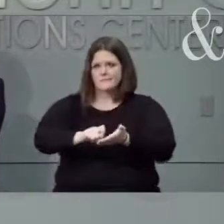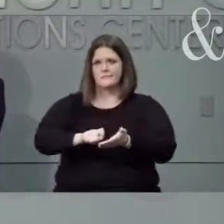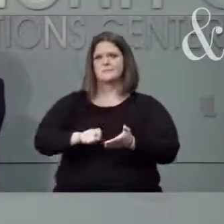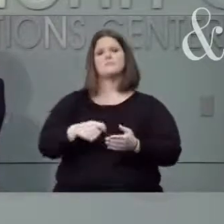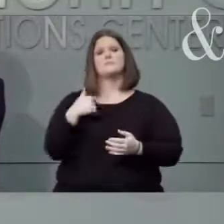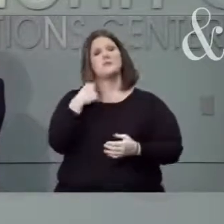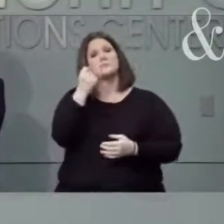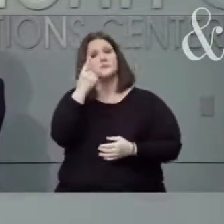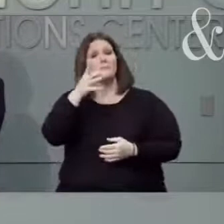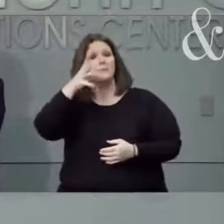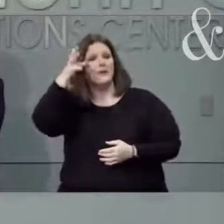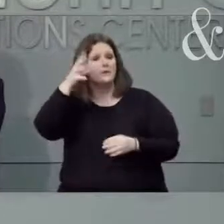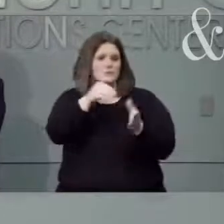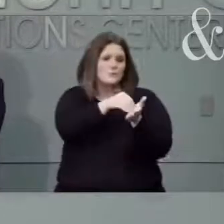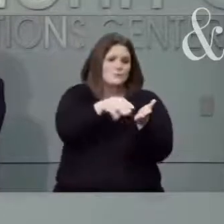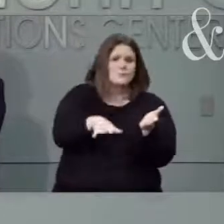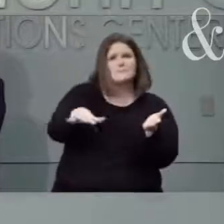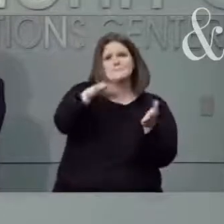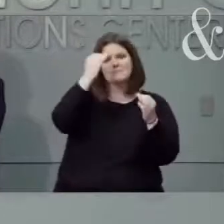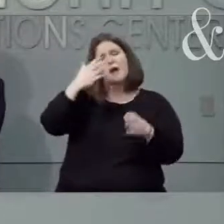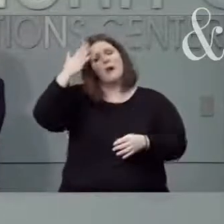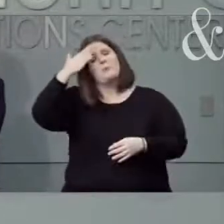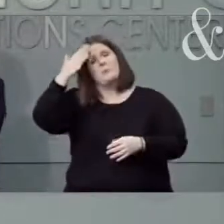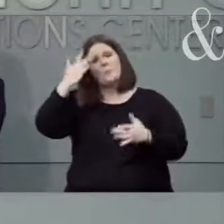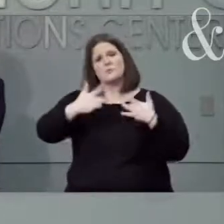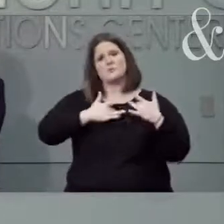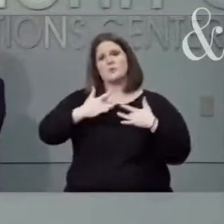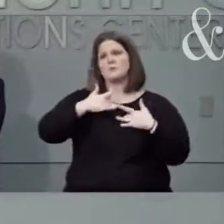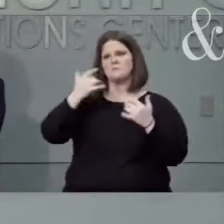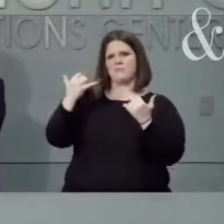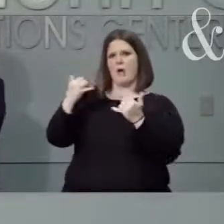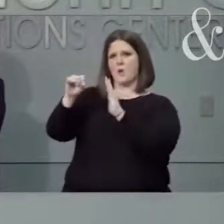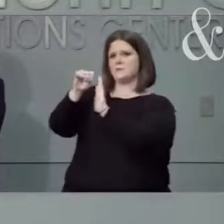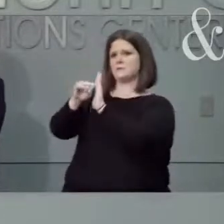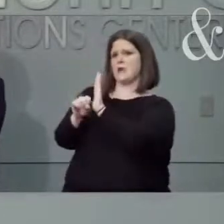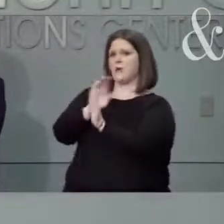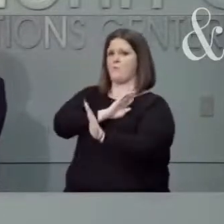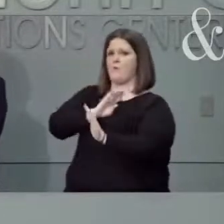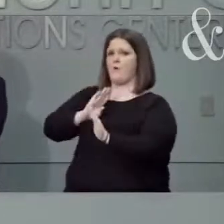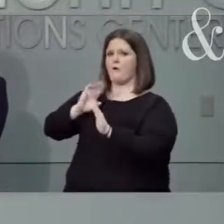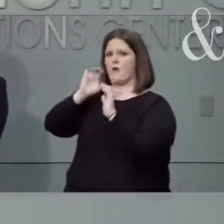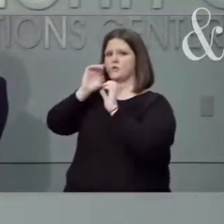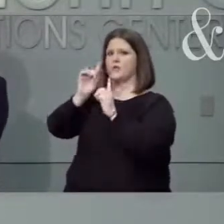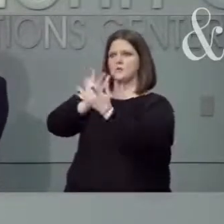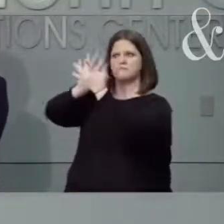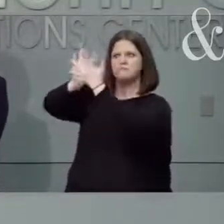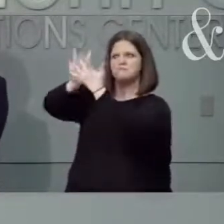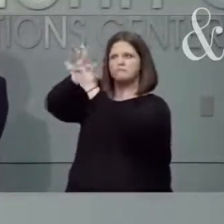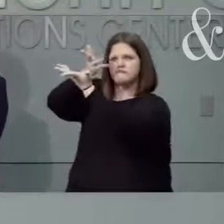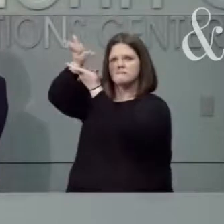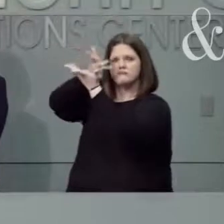and the State Board of Education is working on this issue. Next question, please.